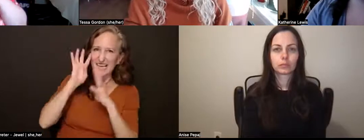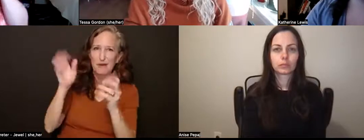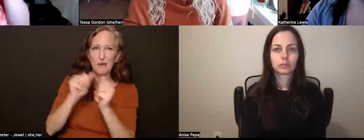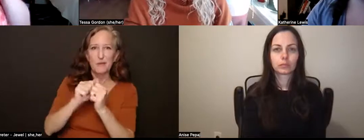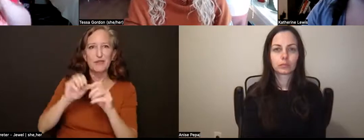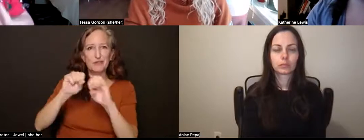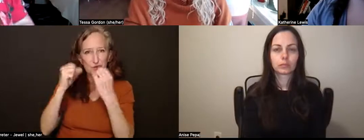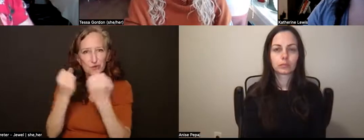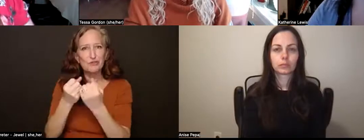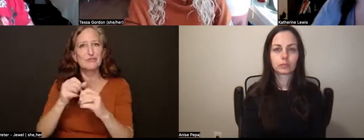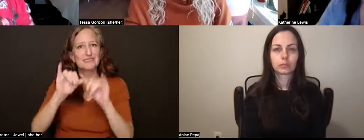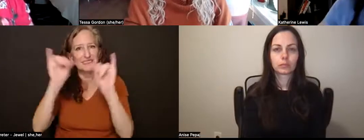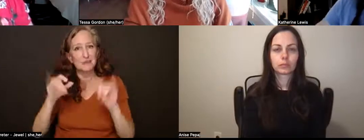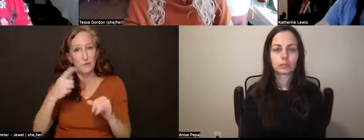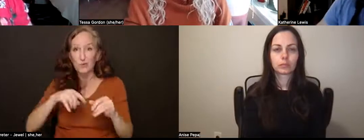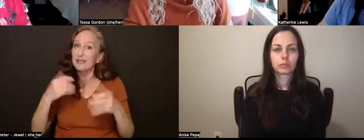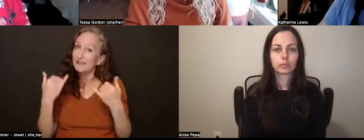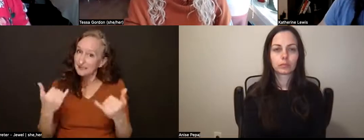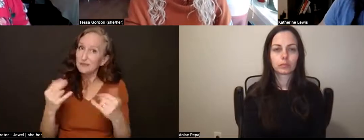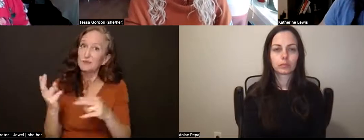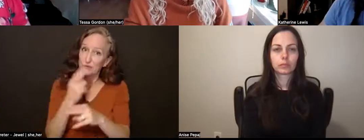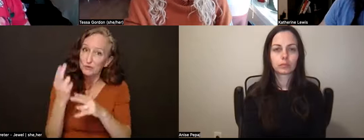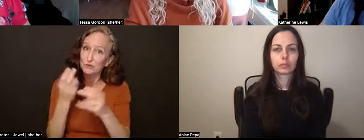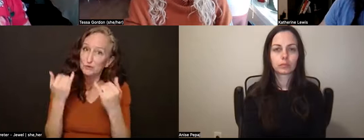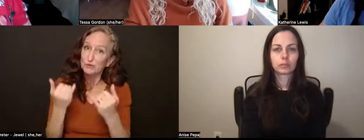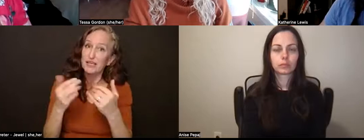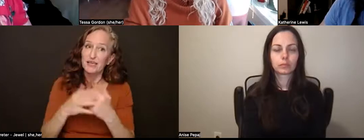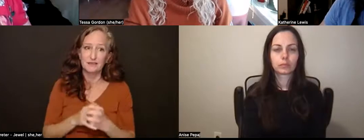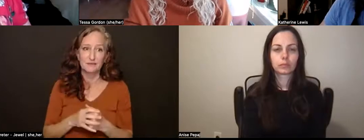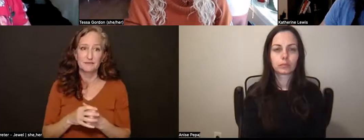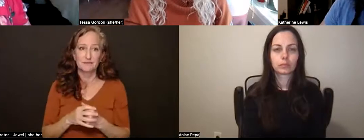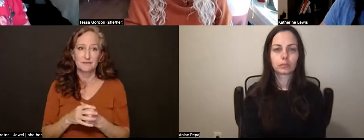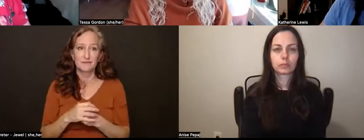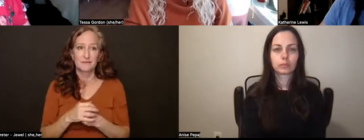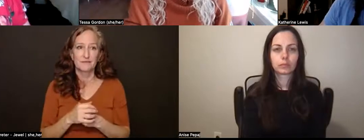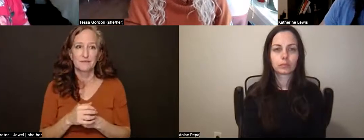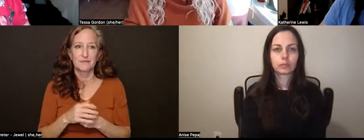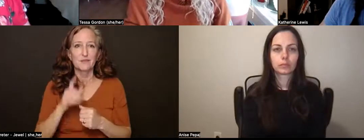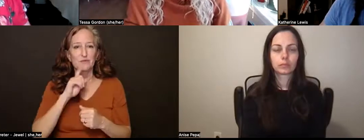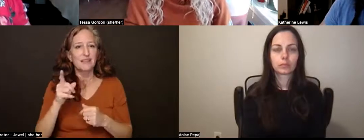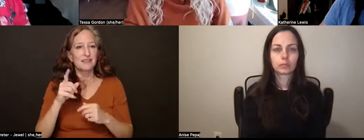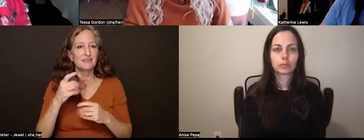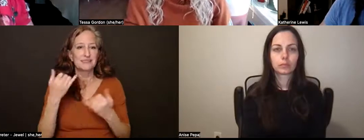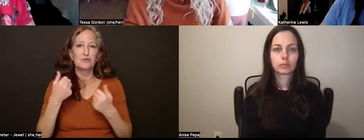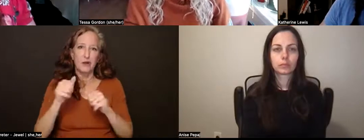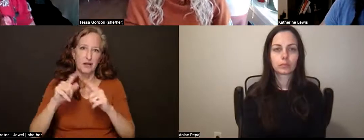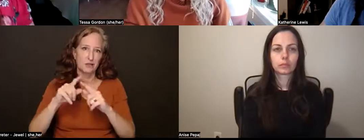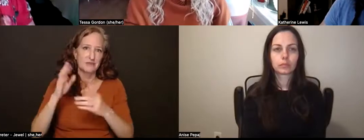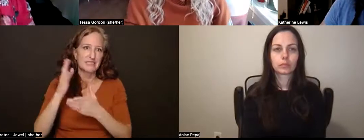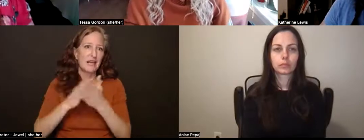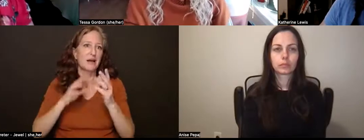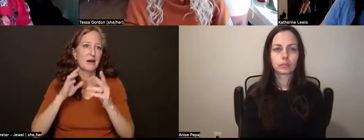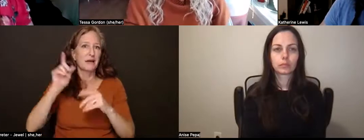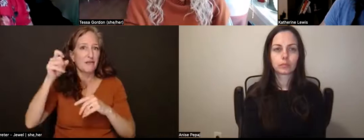that we use today, and what has continued to push forward, but is being dismantled slowly within